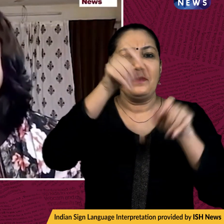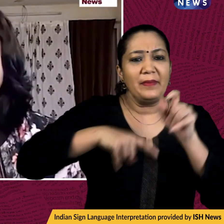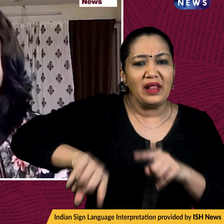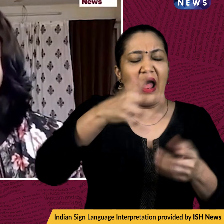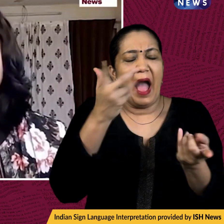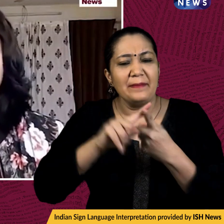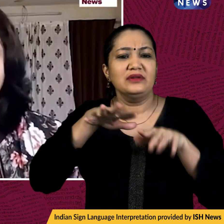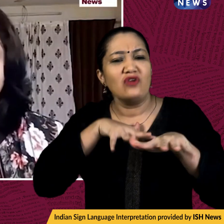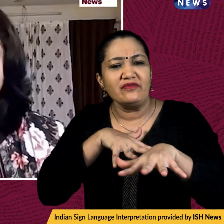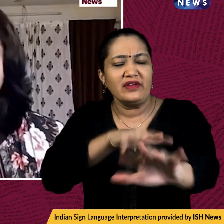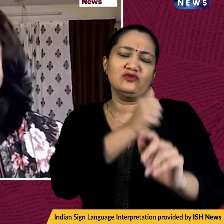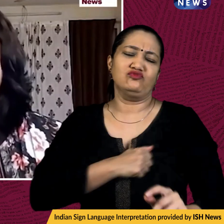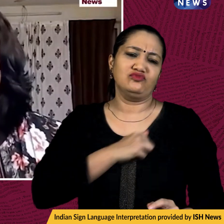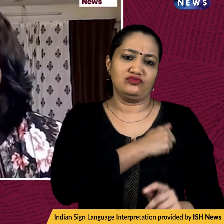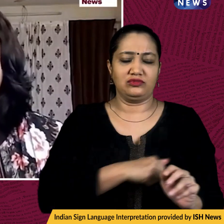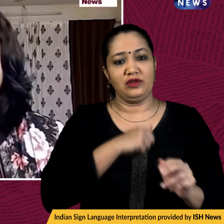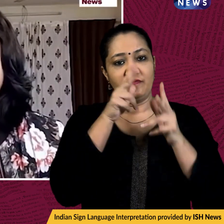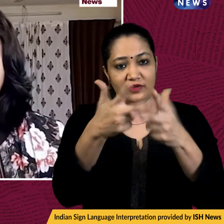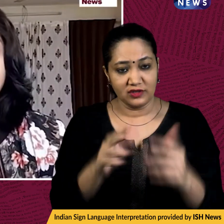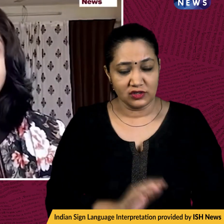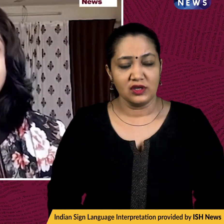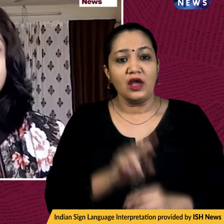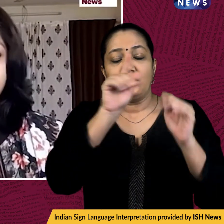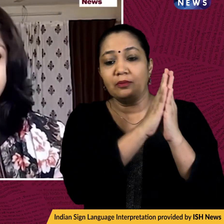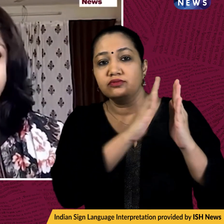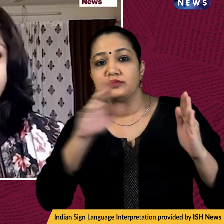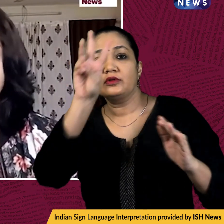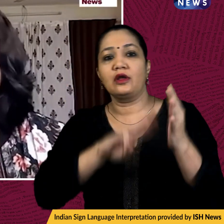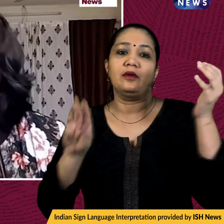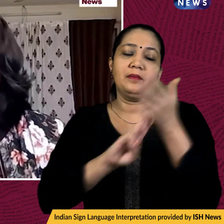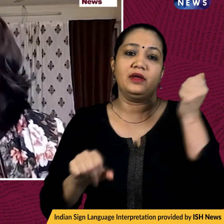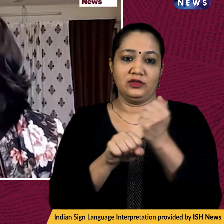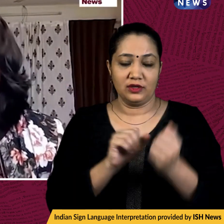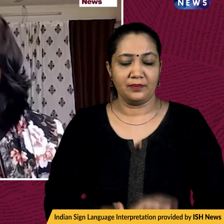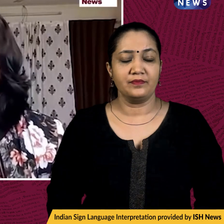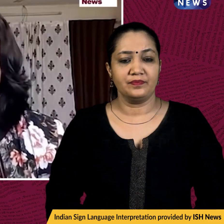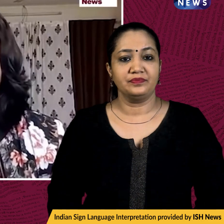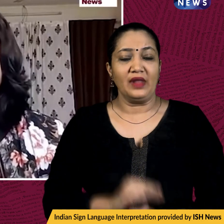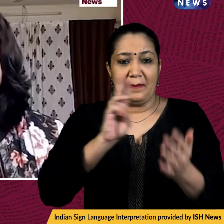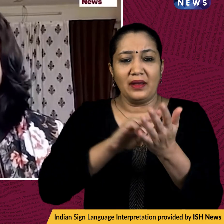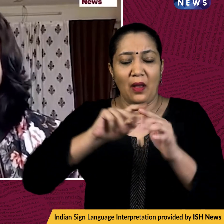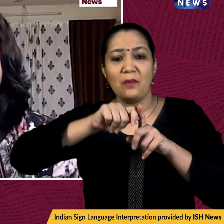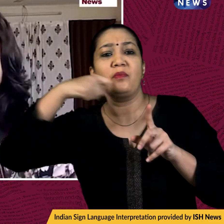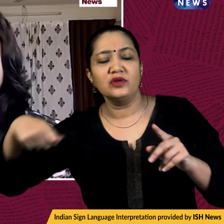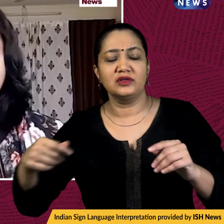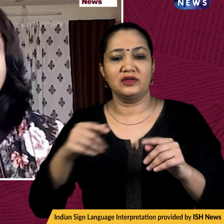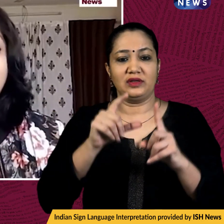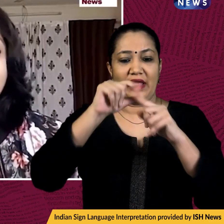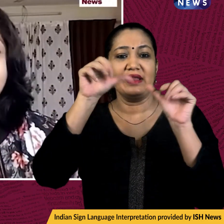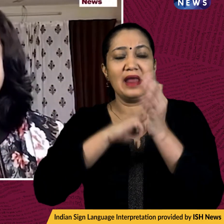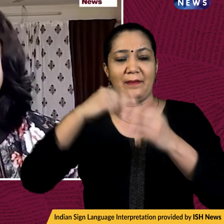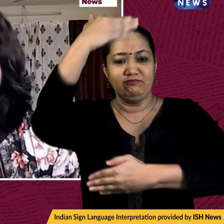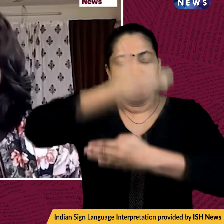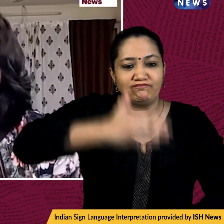is expected to create traffic jams in parts of the city till the 3rd of March. Now, the Mekedatu project involves building